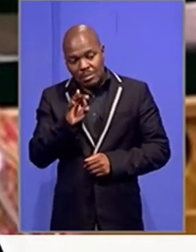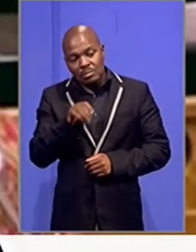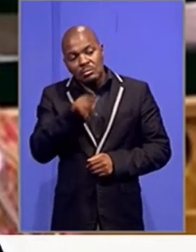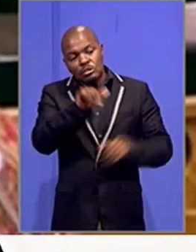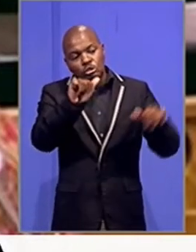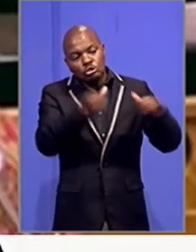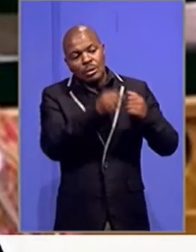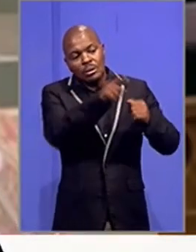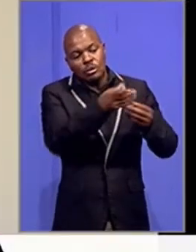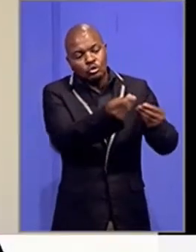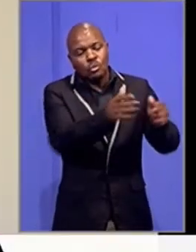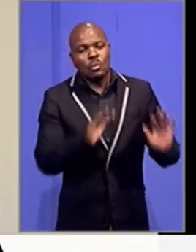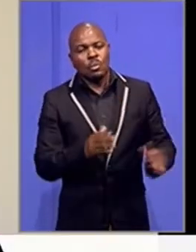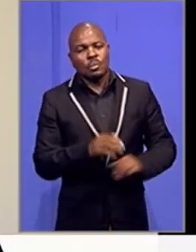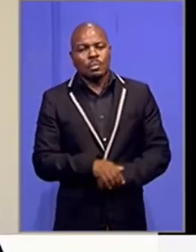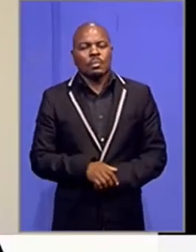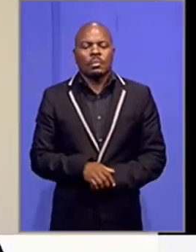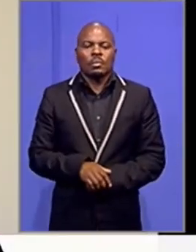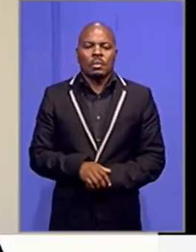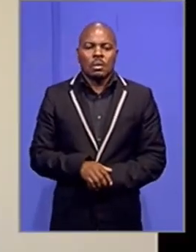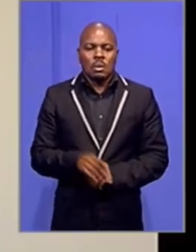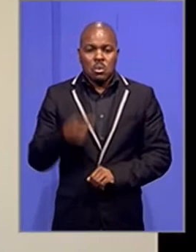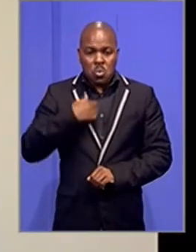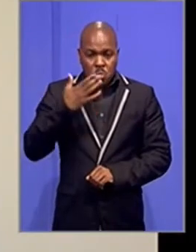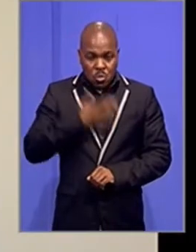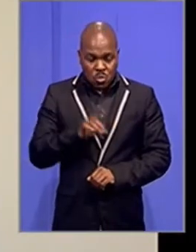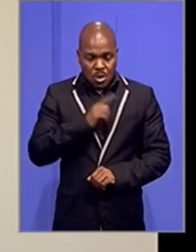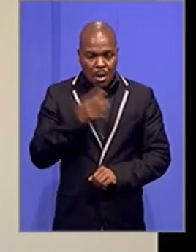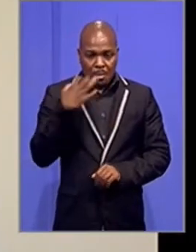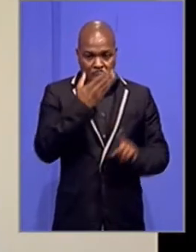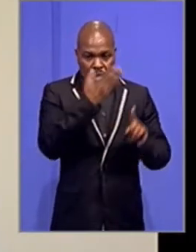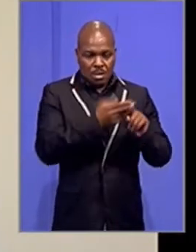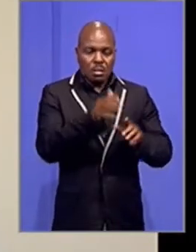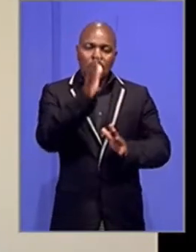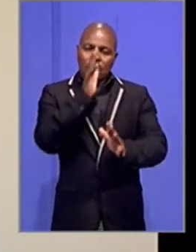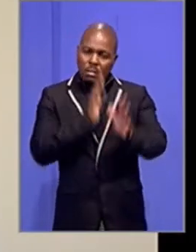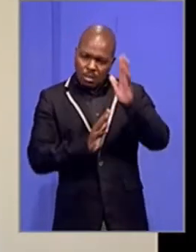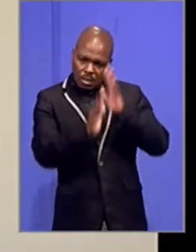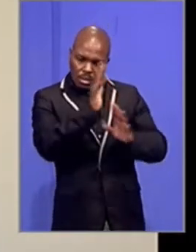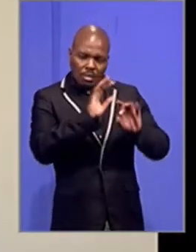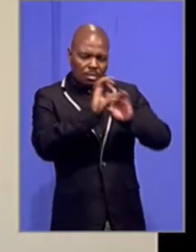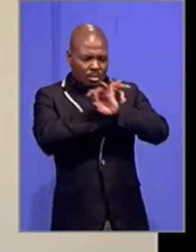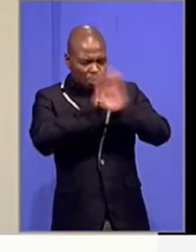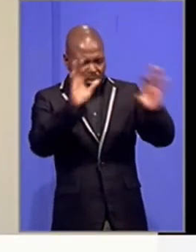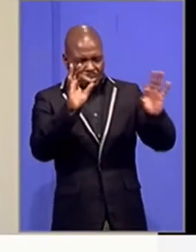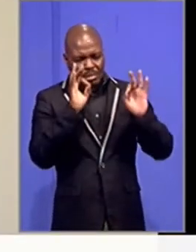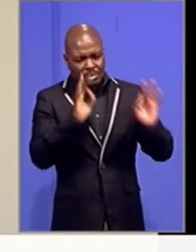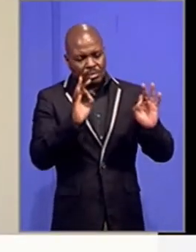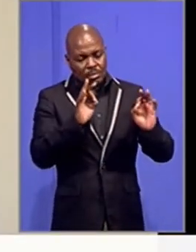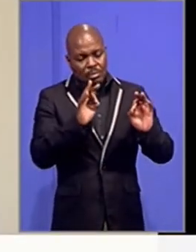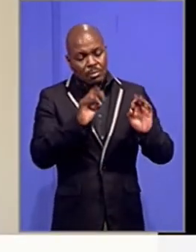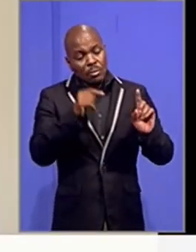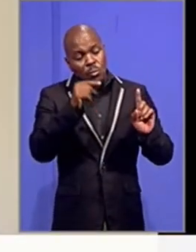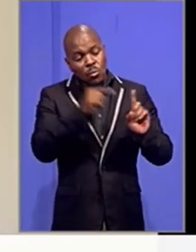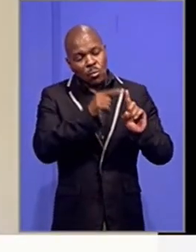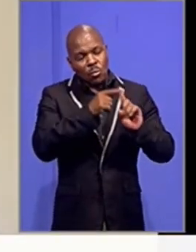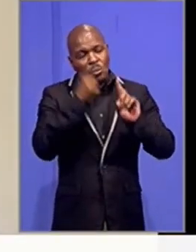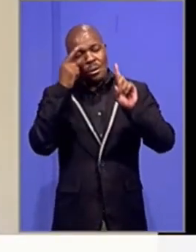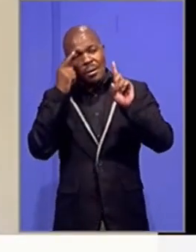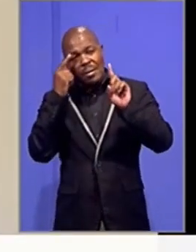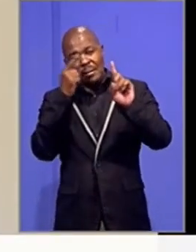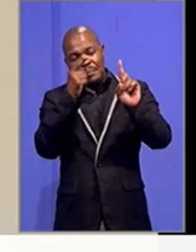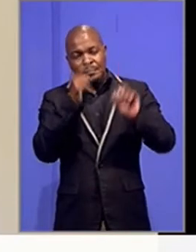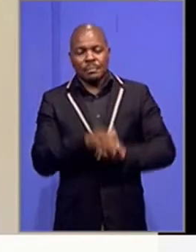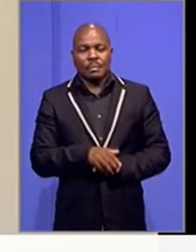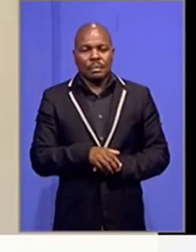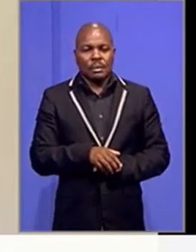going to be addressed. We'd like the Minister to tell us exactly how he intends to